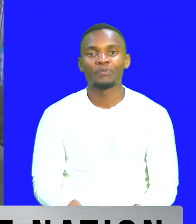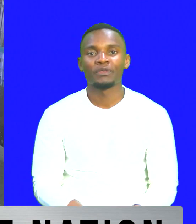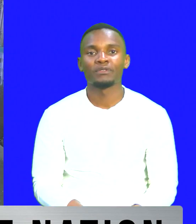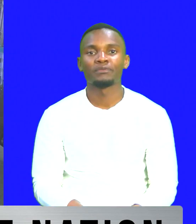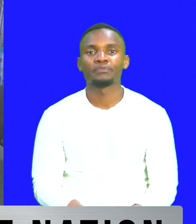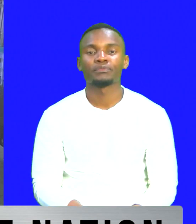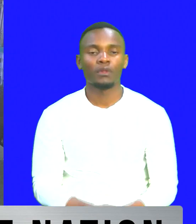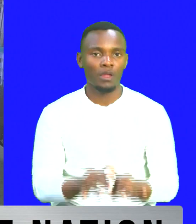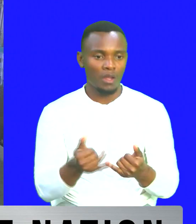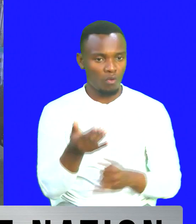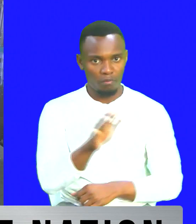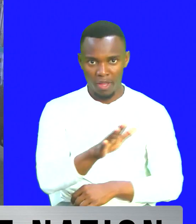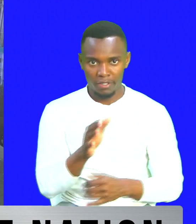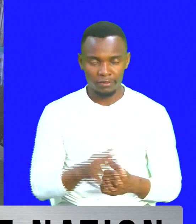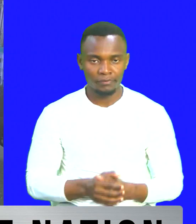Let's come back.